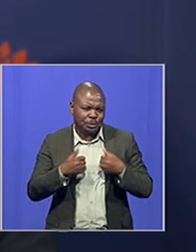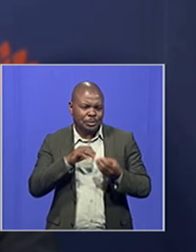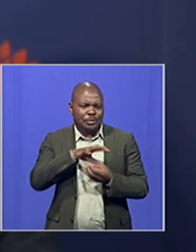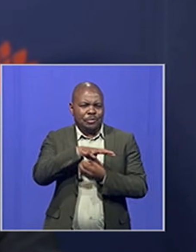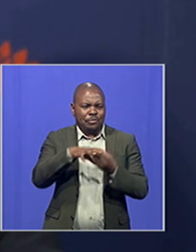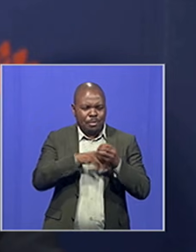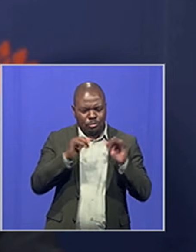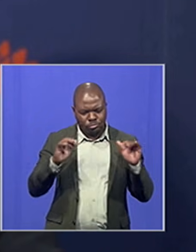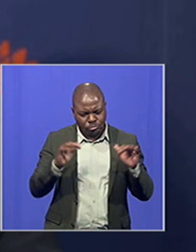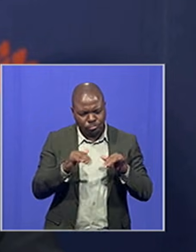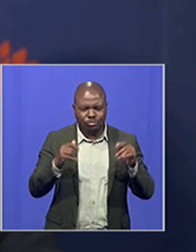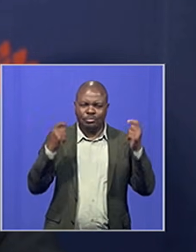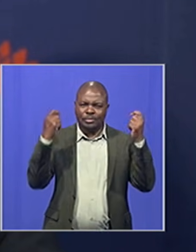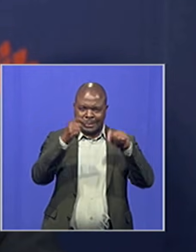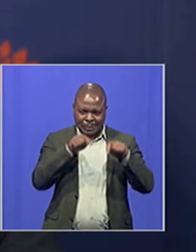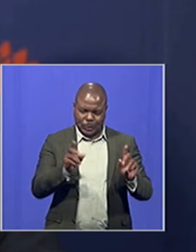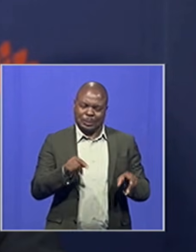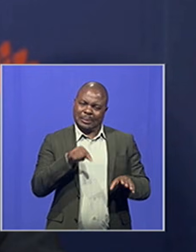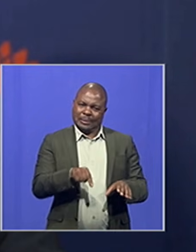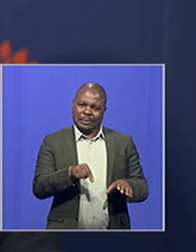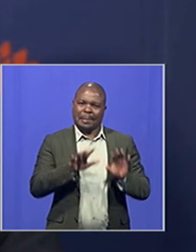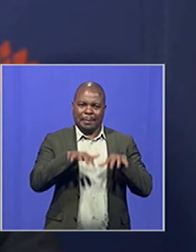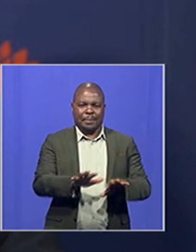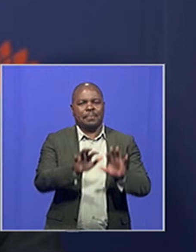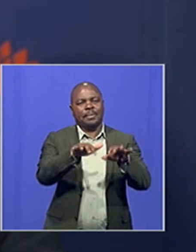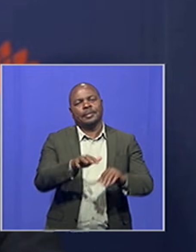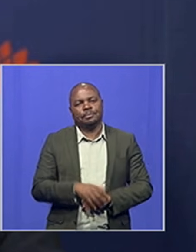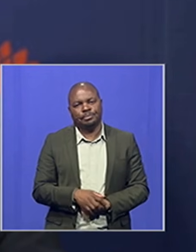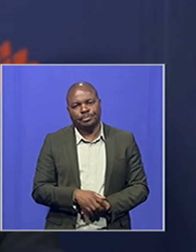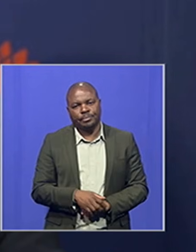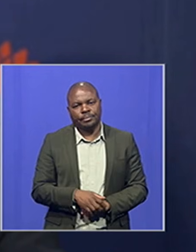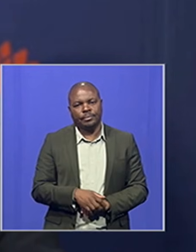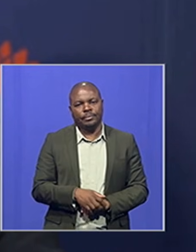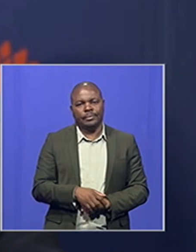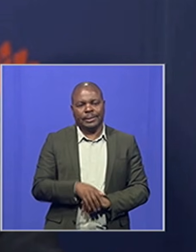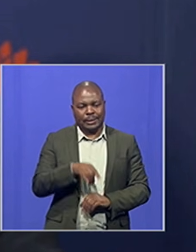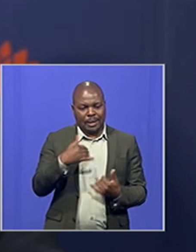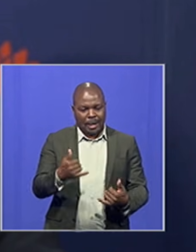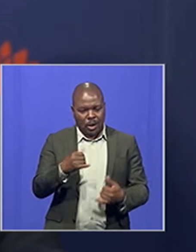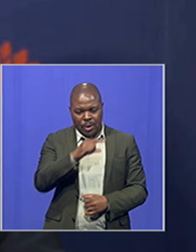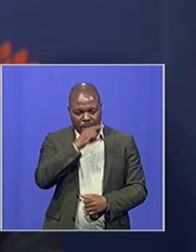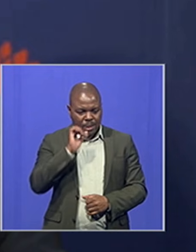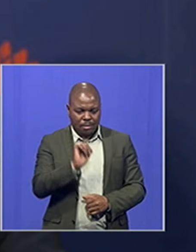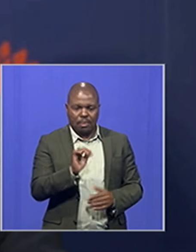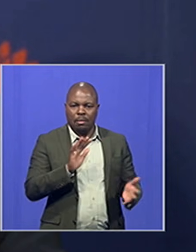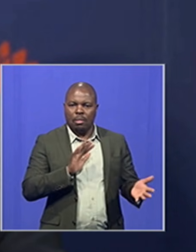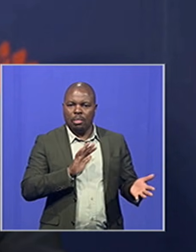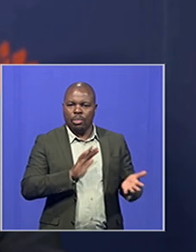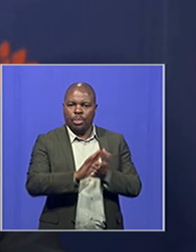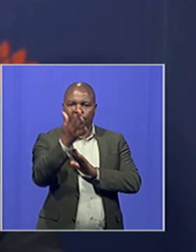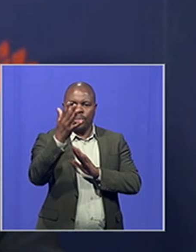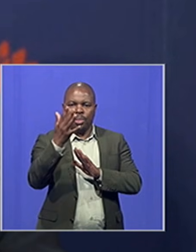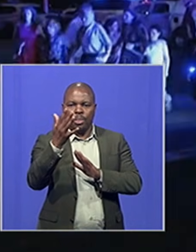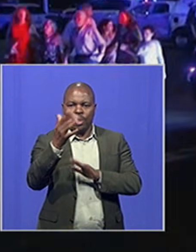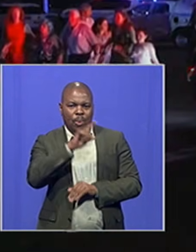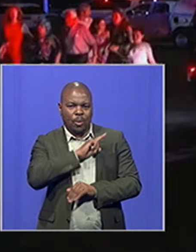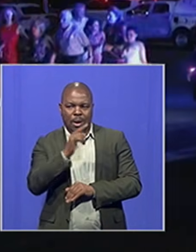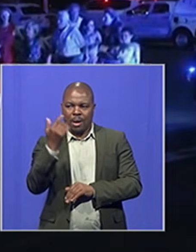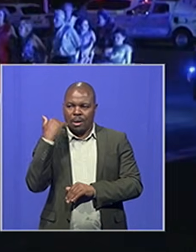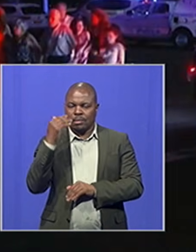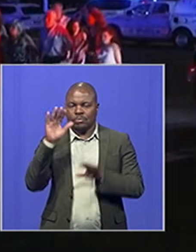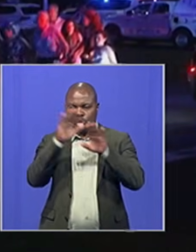gathering, associated with celebrations, and it is forever tarnished by what has occurred